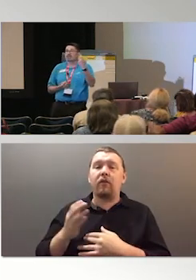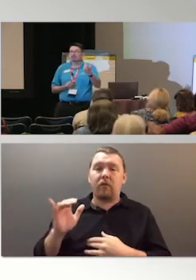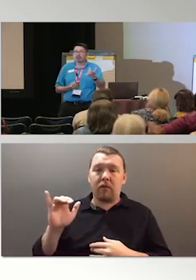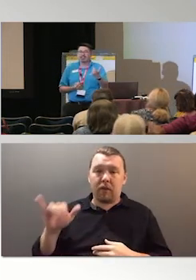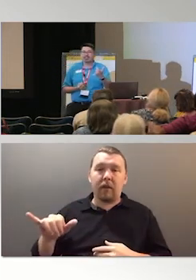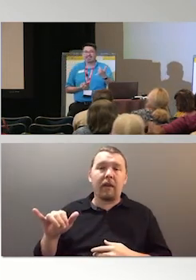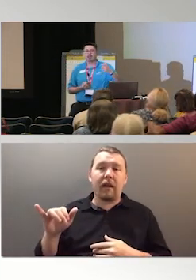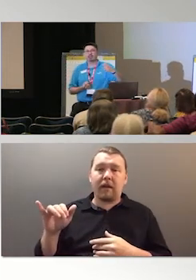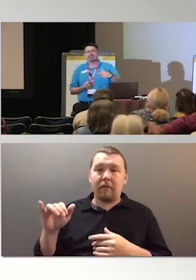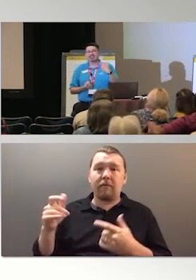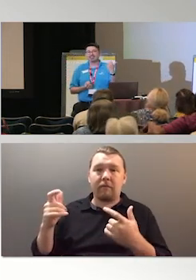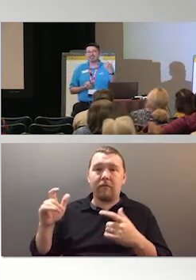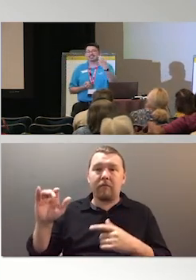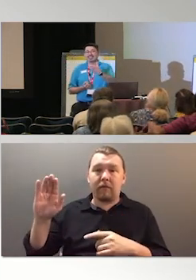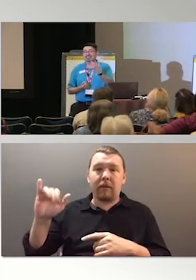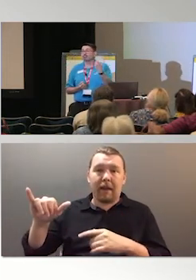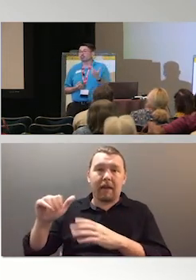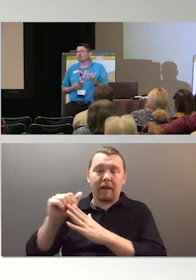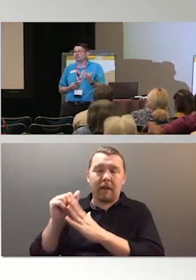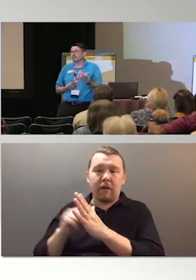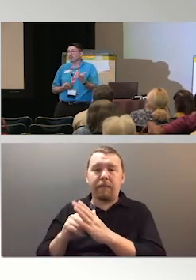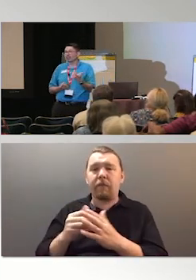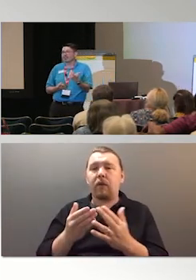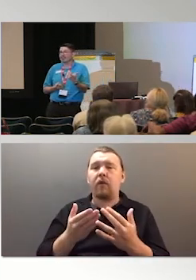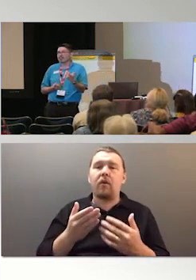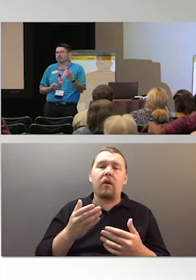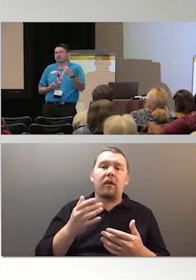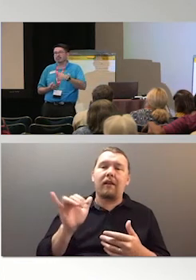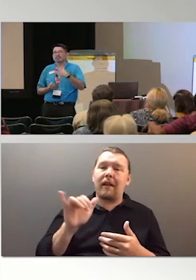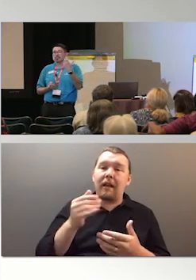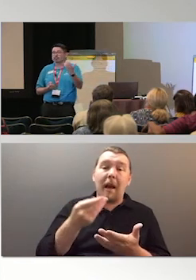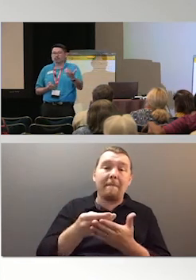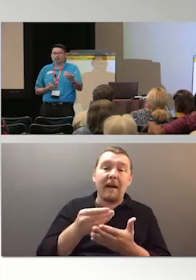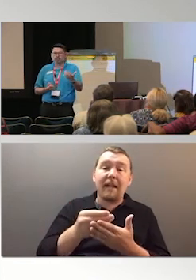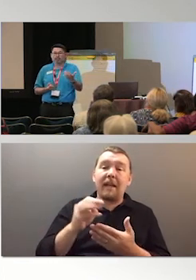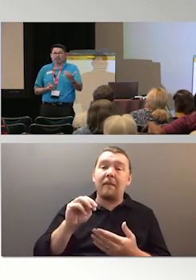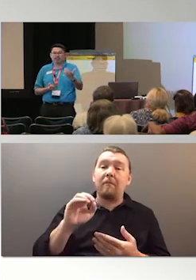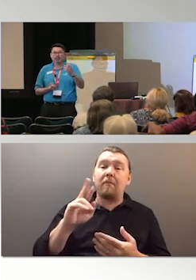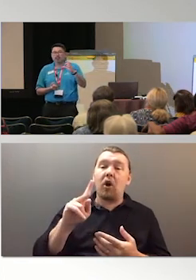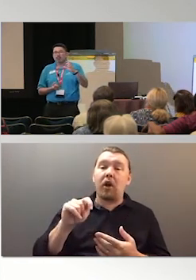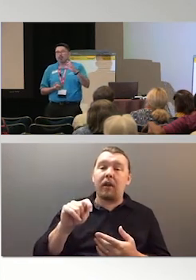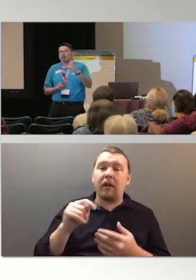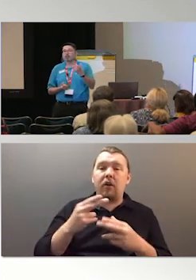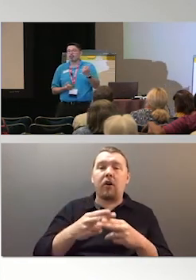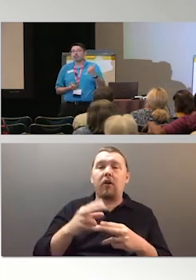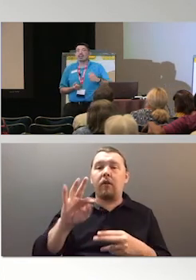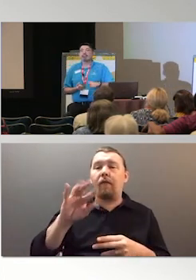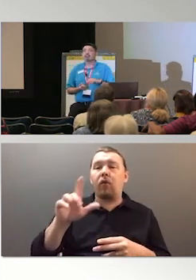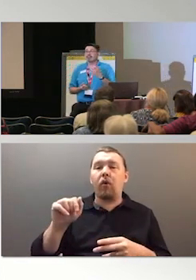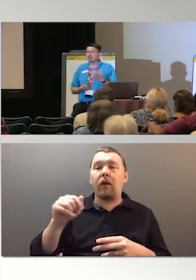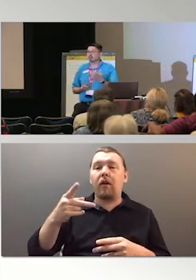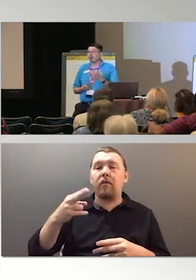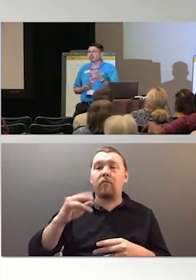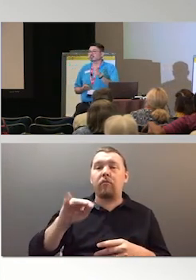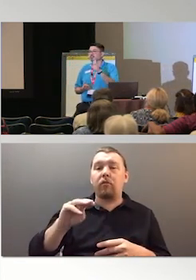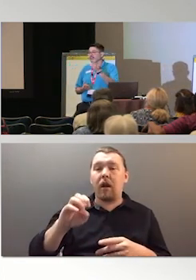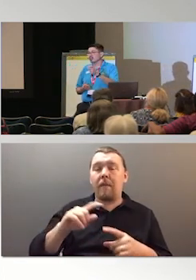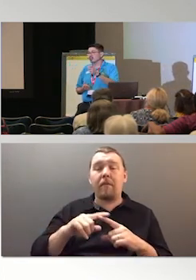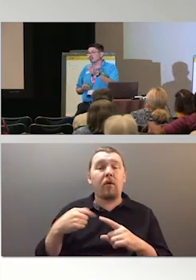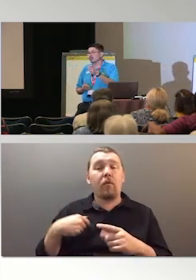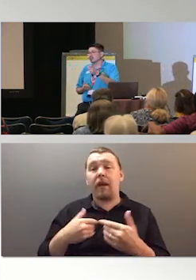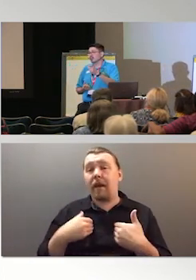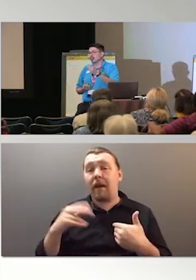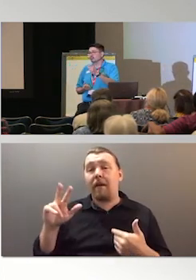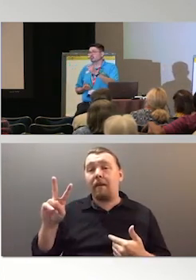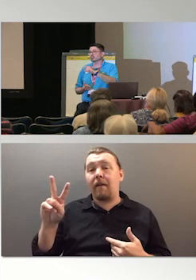have a money market account, which is kind of like the state of Florida's money market account, and it's called Florida Prime. But we also have investment products.